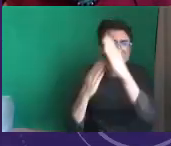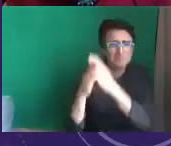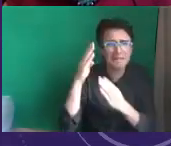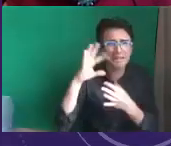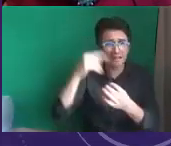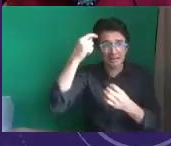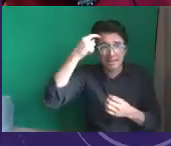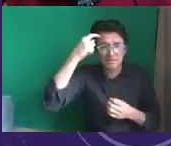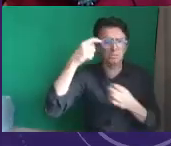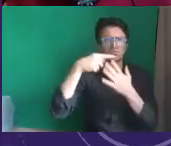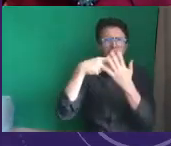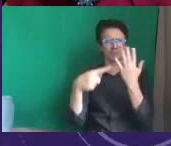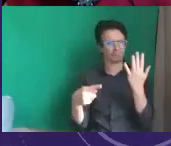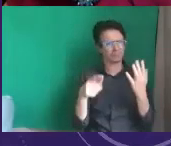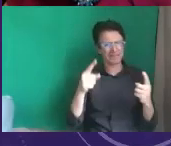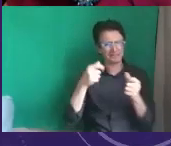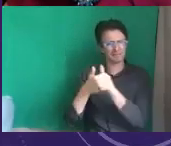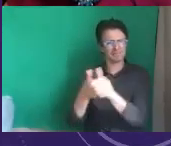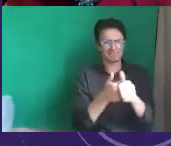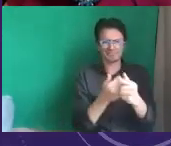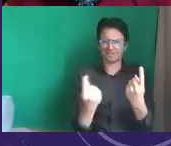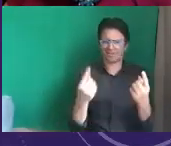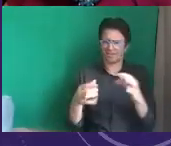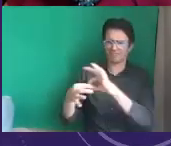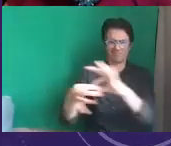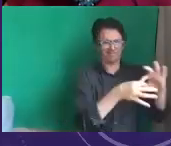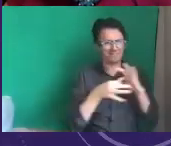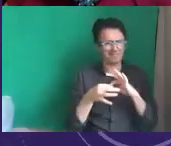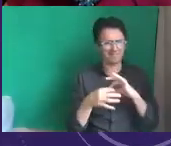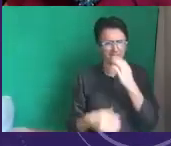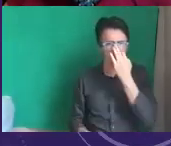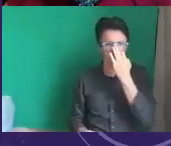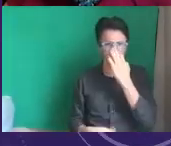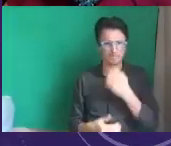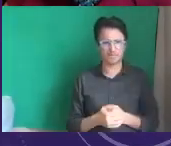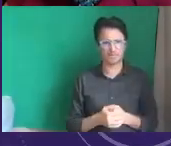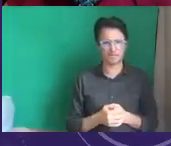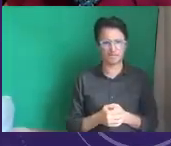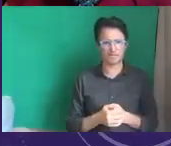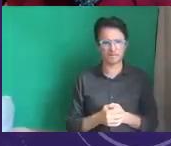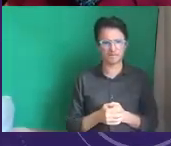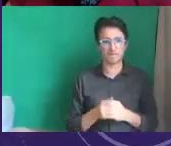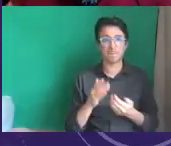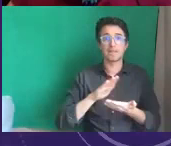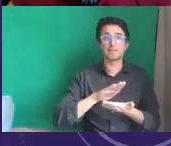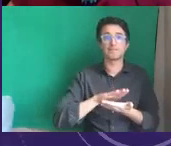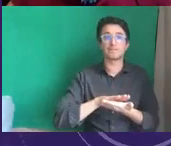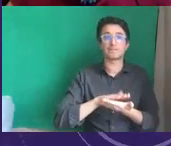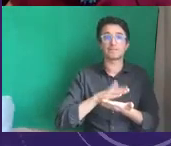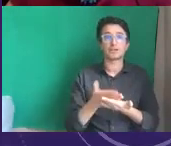We're going to do an interpreter switch, which I plan to do on the every 15 minutes.